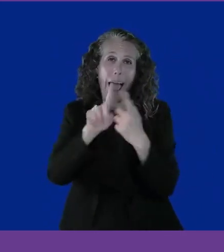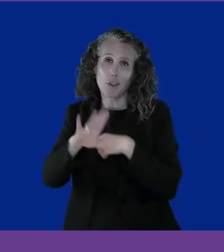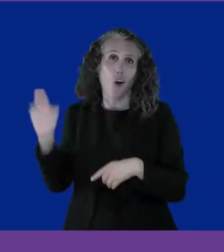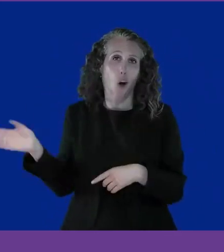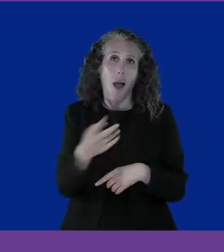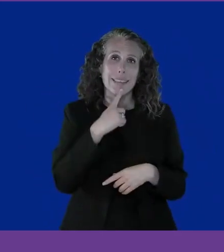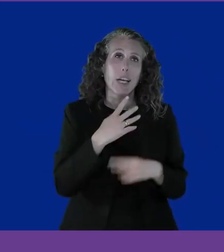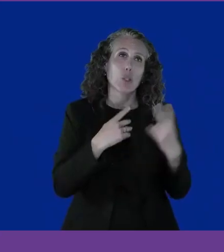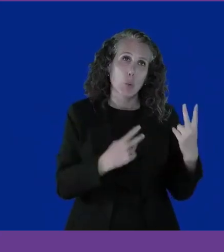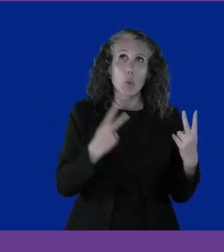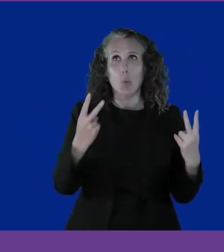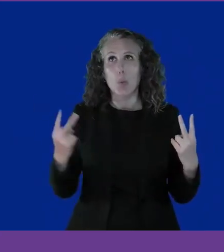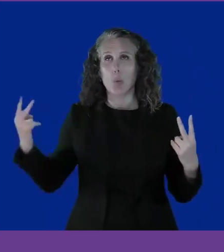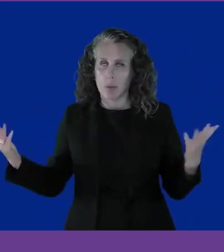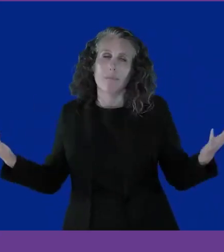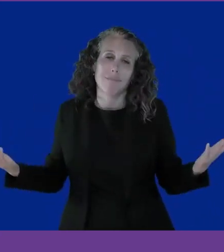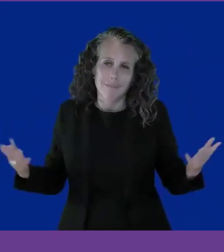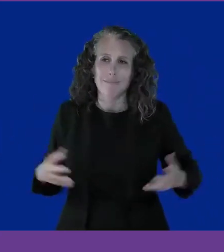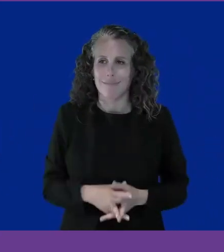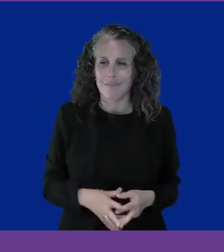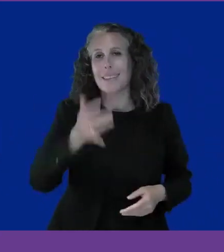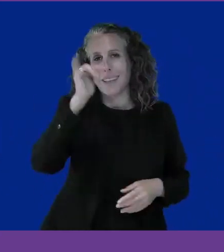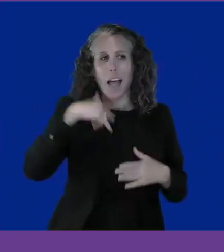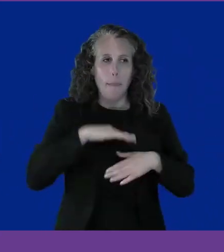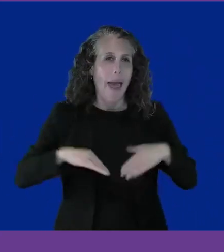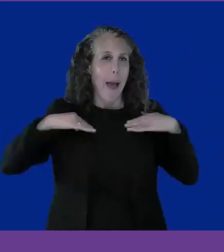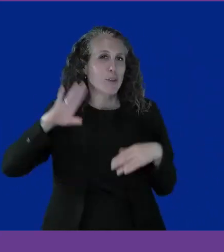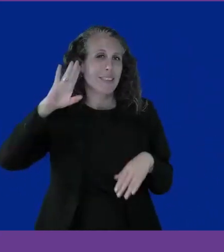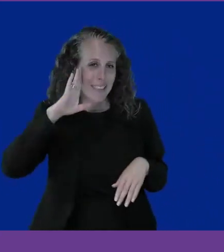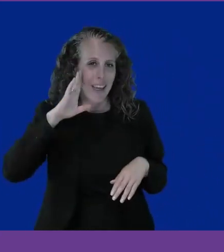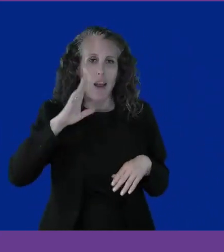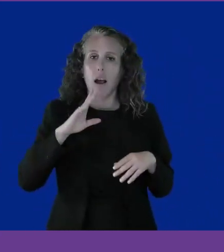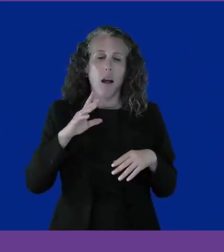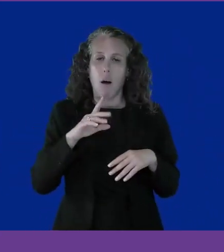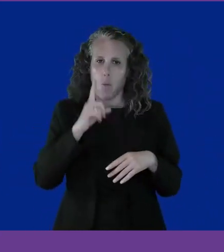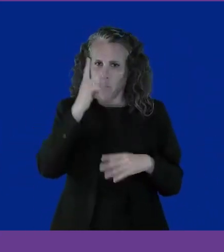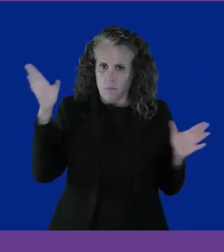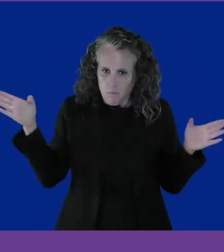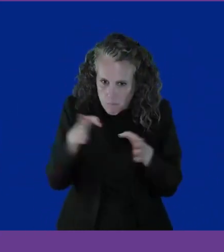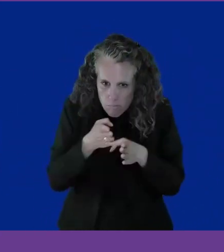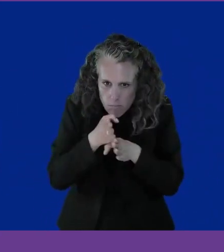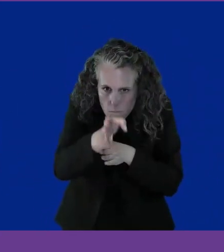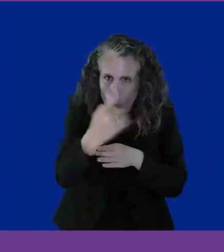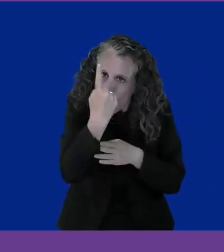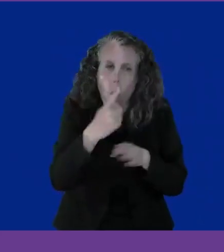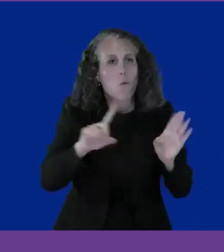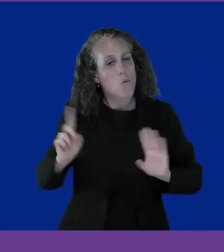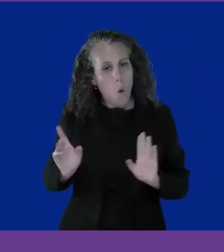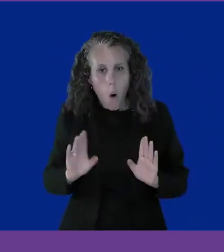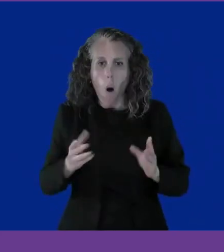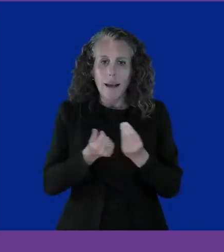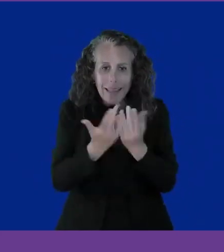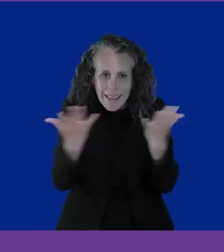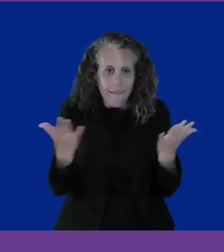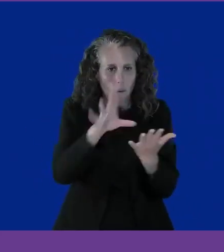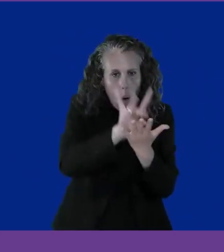happy about this multimodality, different approaches that cherishes the individual